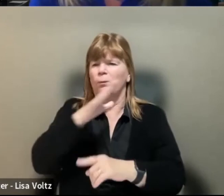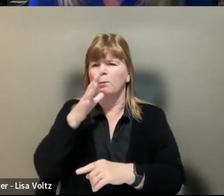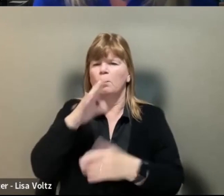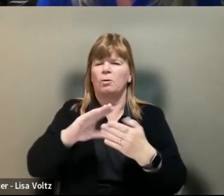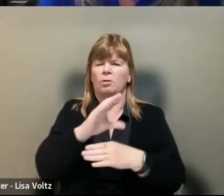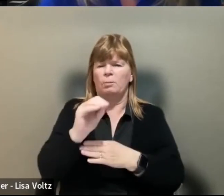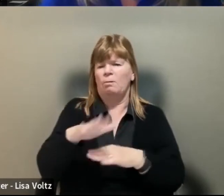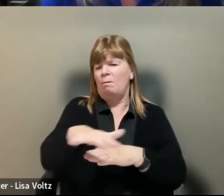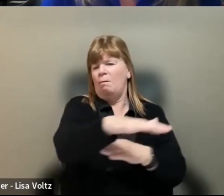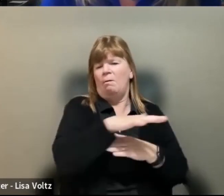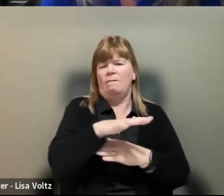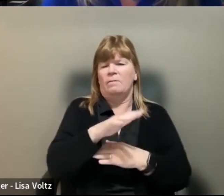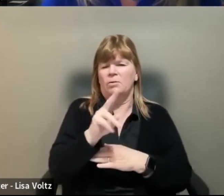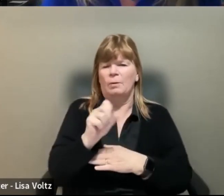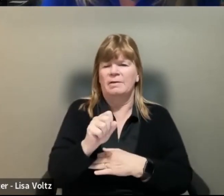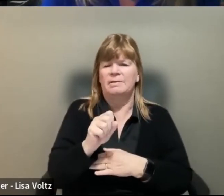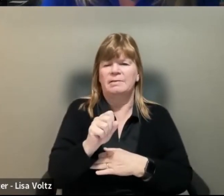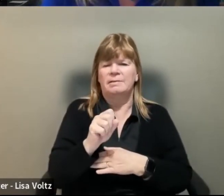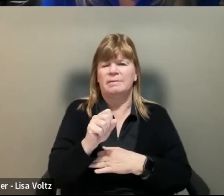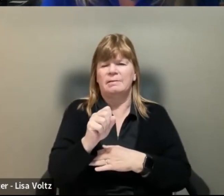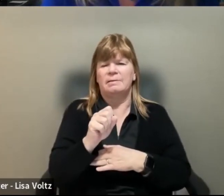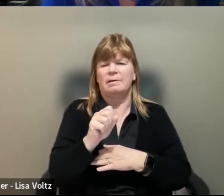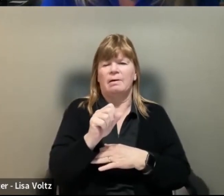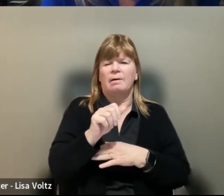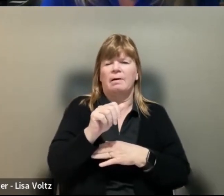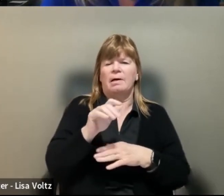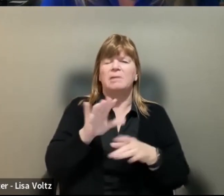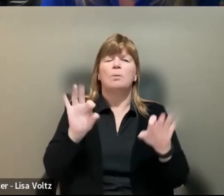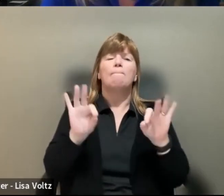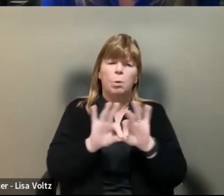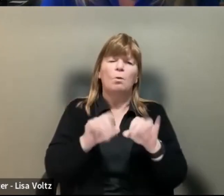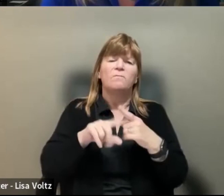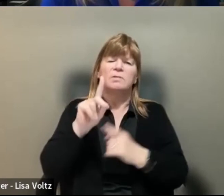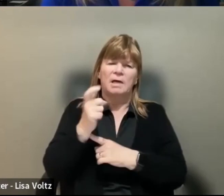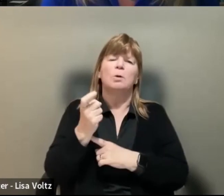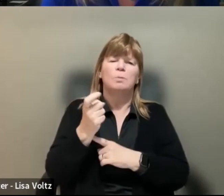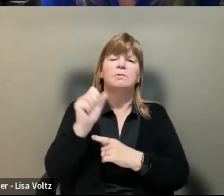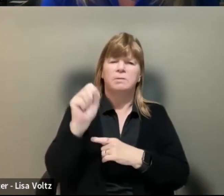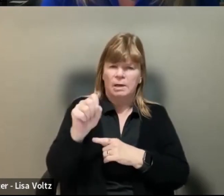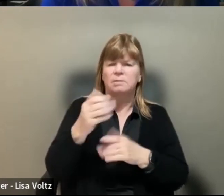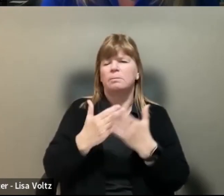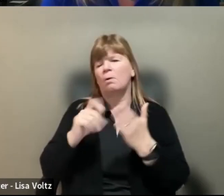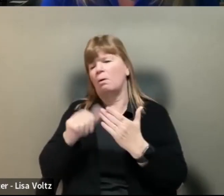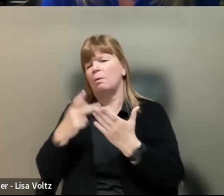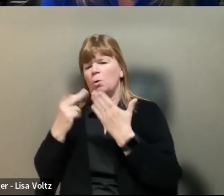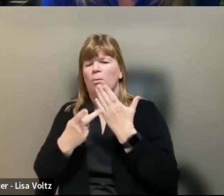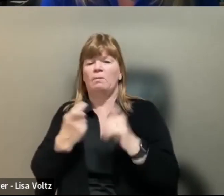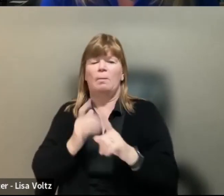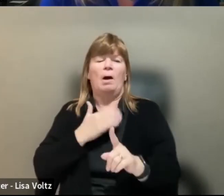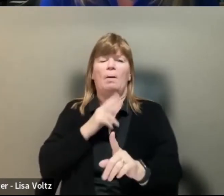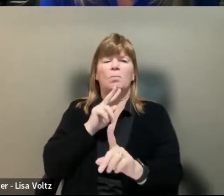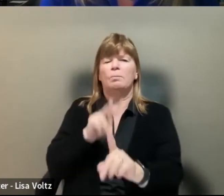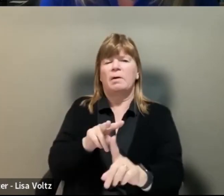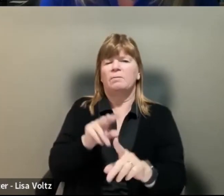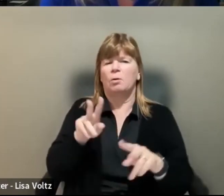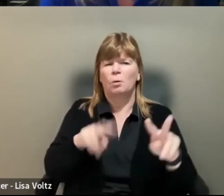and it becomes less about what, not that it's not important for diagnosis and some of the other programs, but from our perspective, looking at